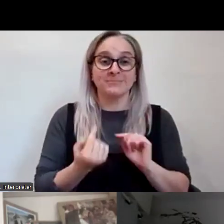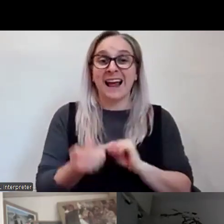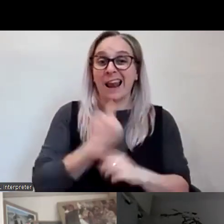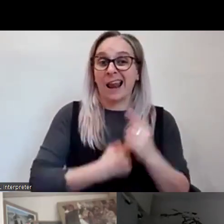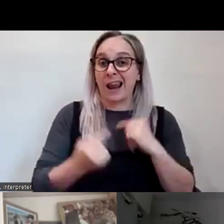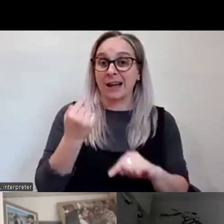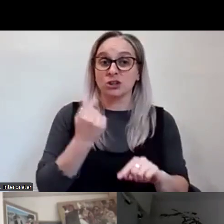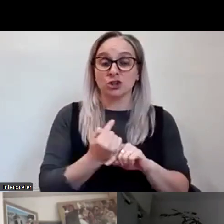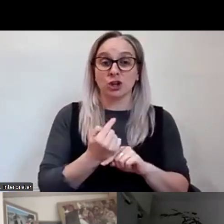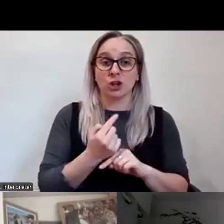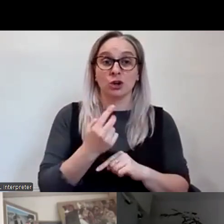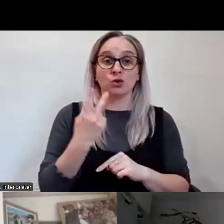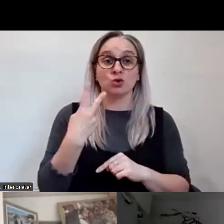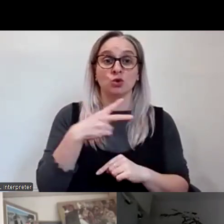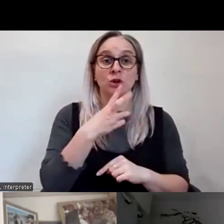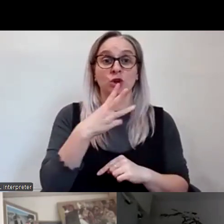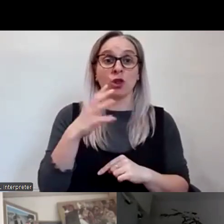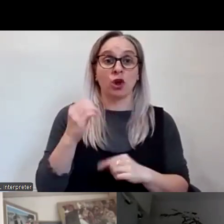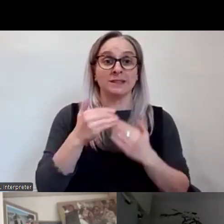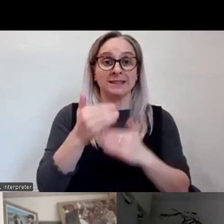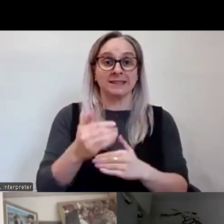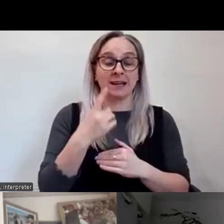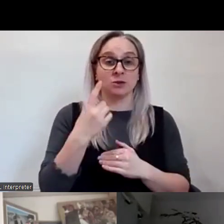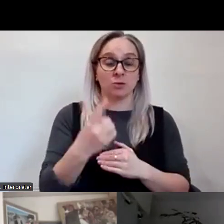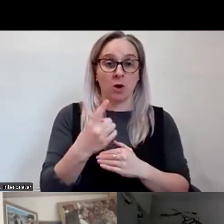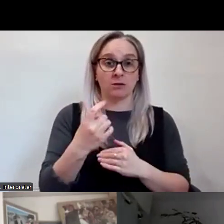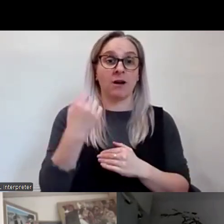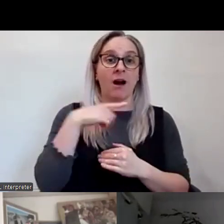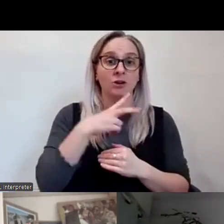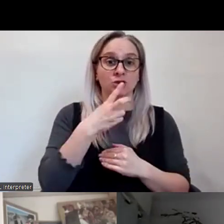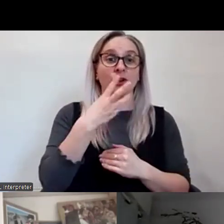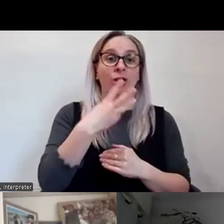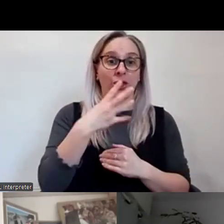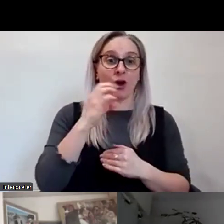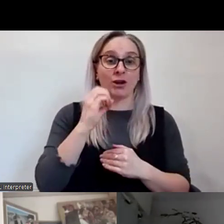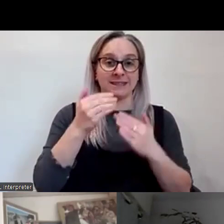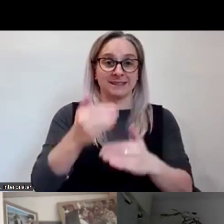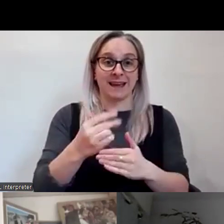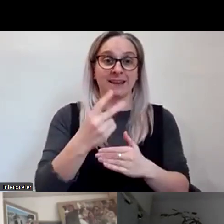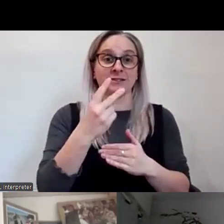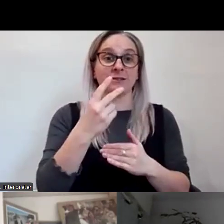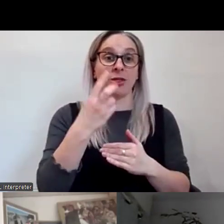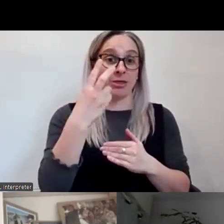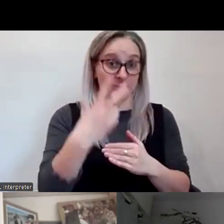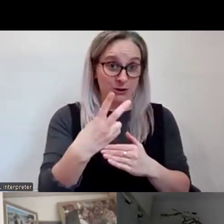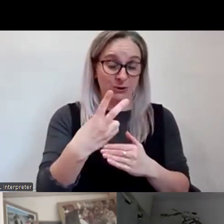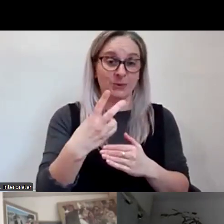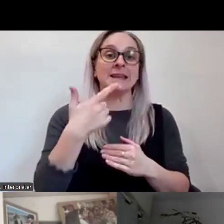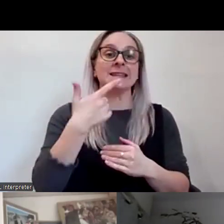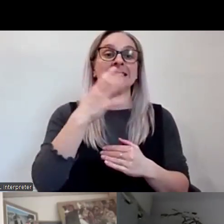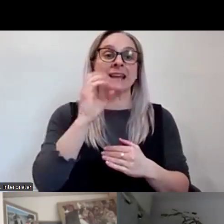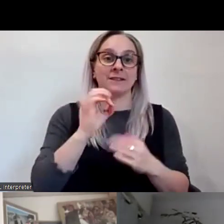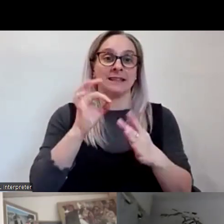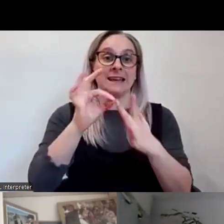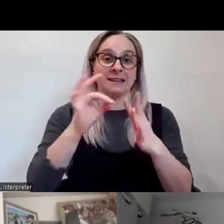had 230 stage 1, 130 stage 2, 70 for interview. So that gives you an indicative kind of